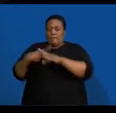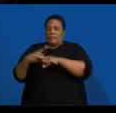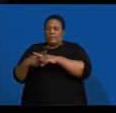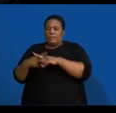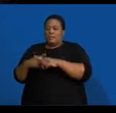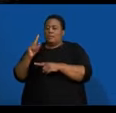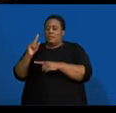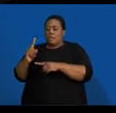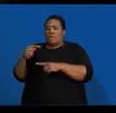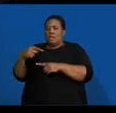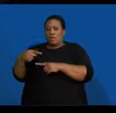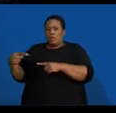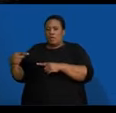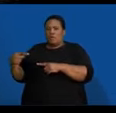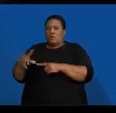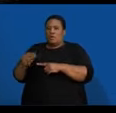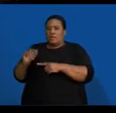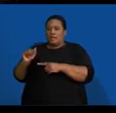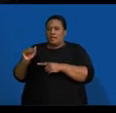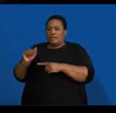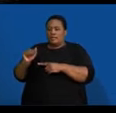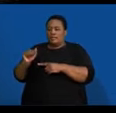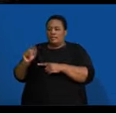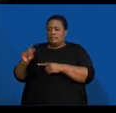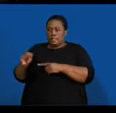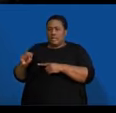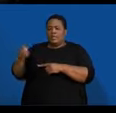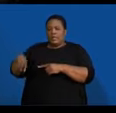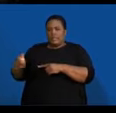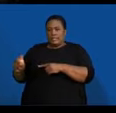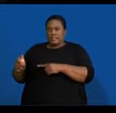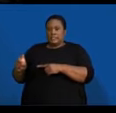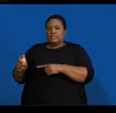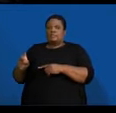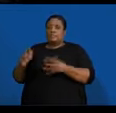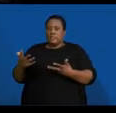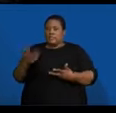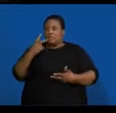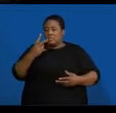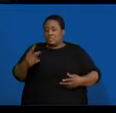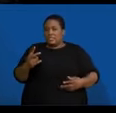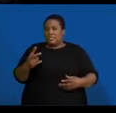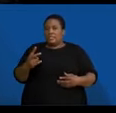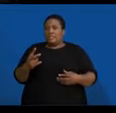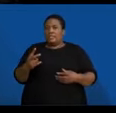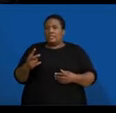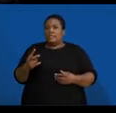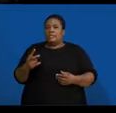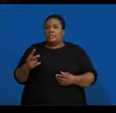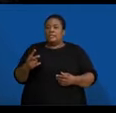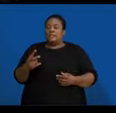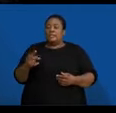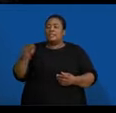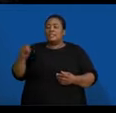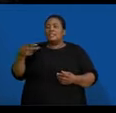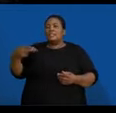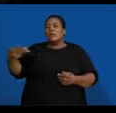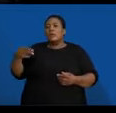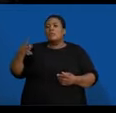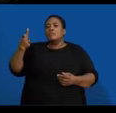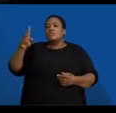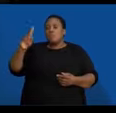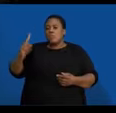by 1 over tan x. And then automatically you can see that this is actually going to be equal to